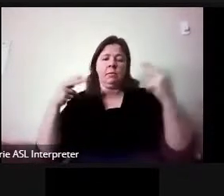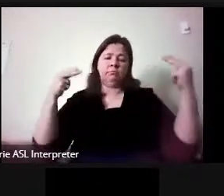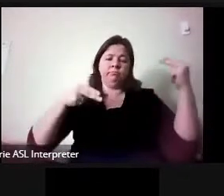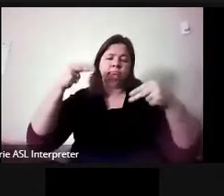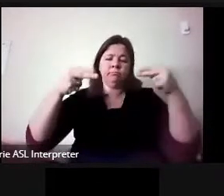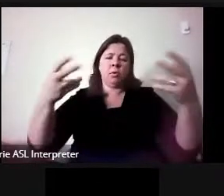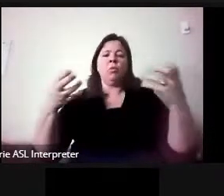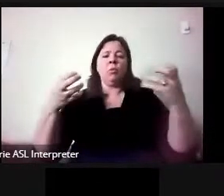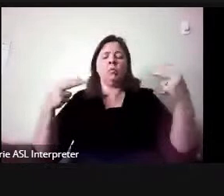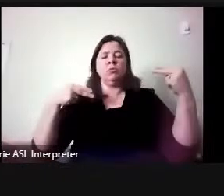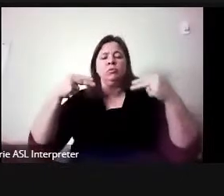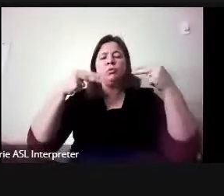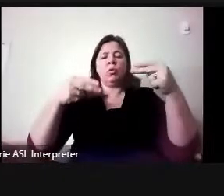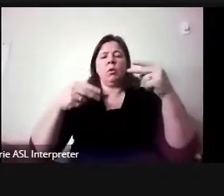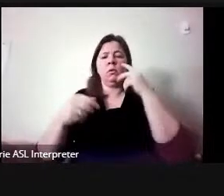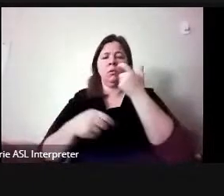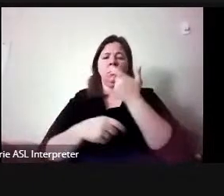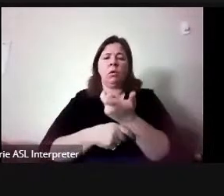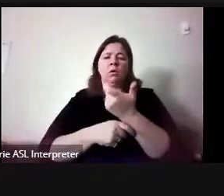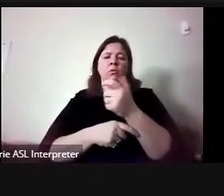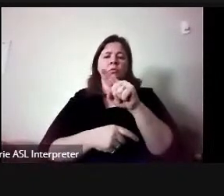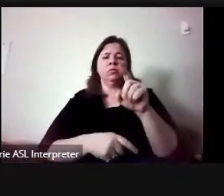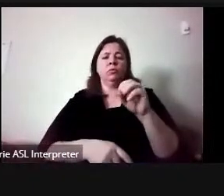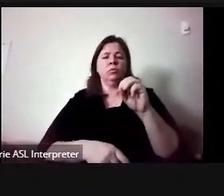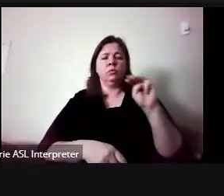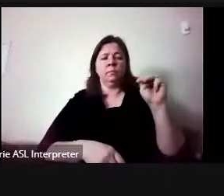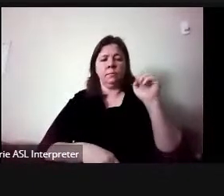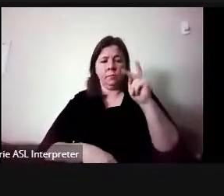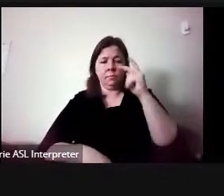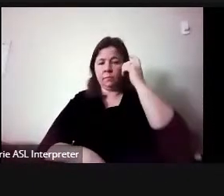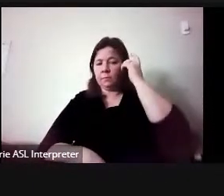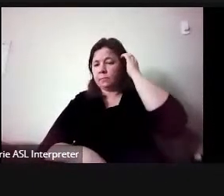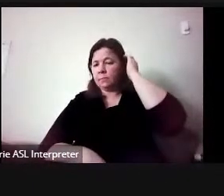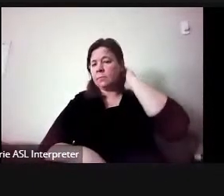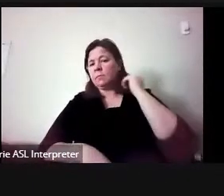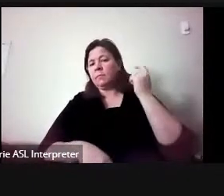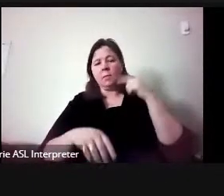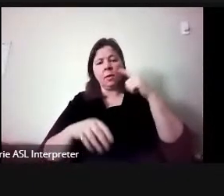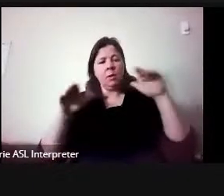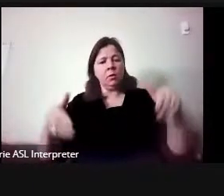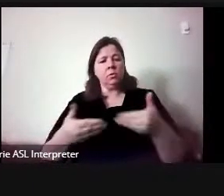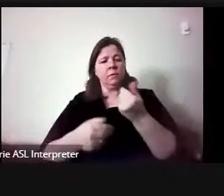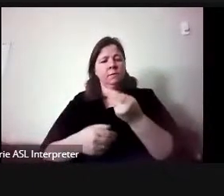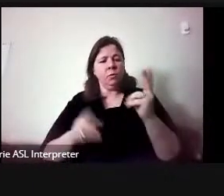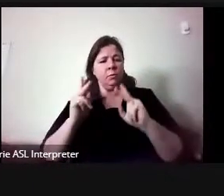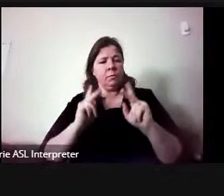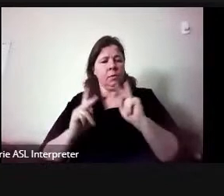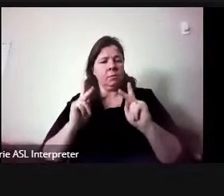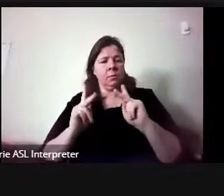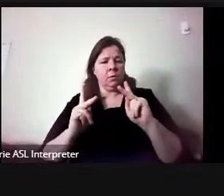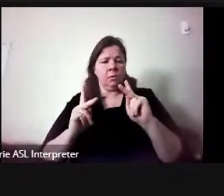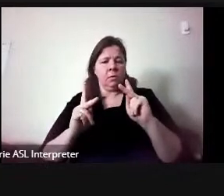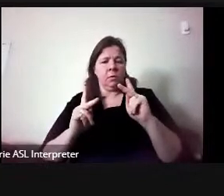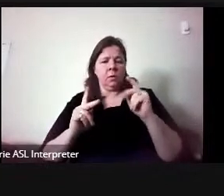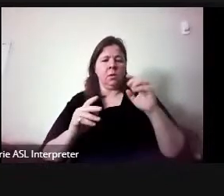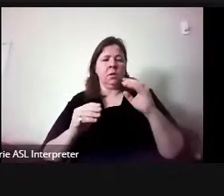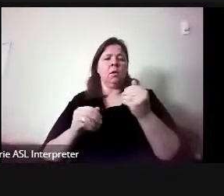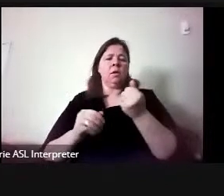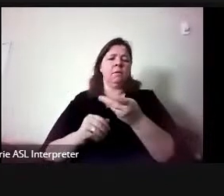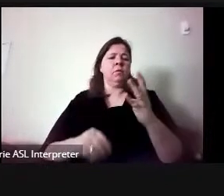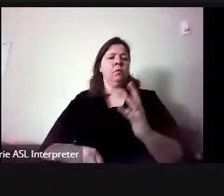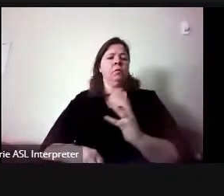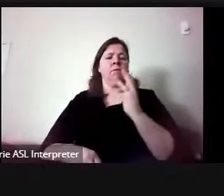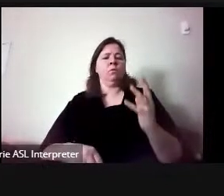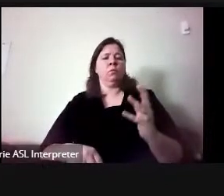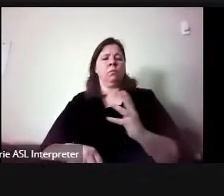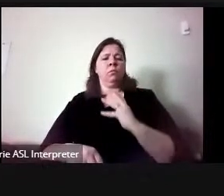to join. And yeah, we'll take it from there. I'll start introducing a few people, but we're just going to get a few formalities